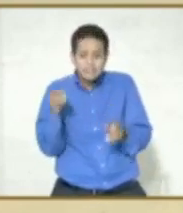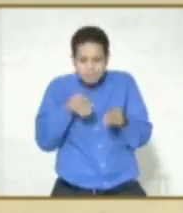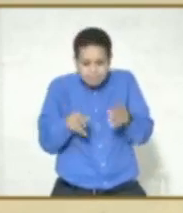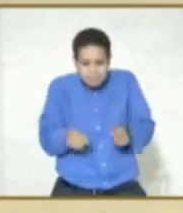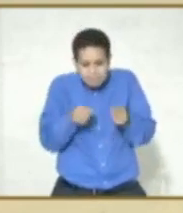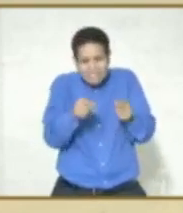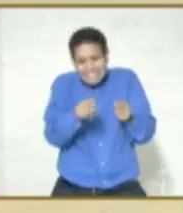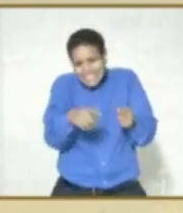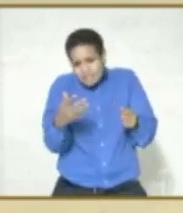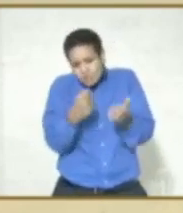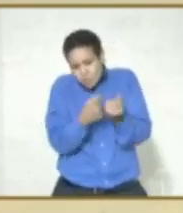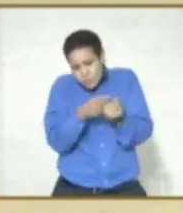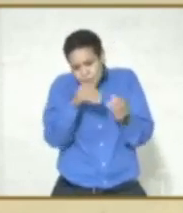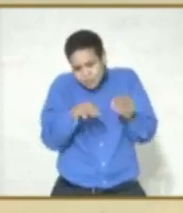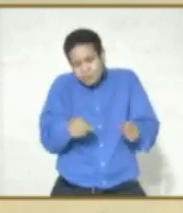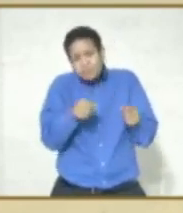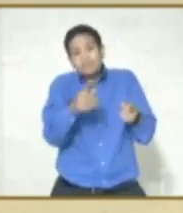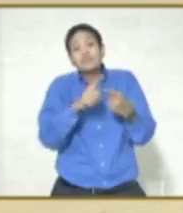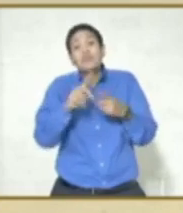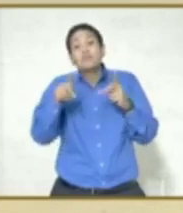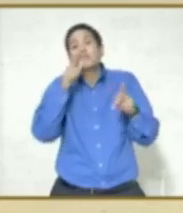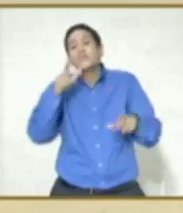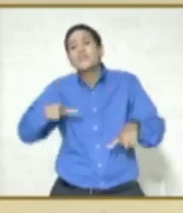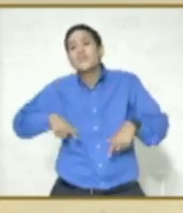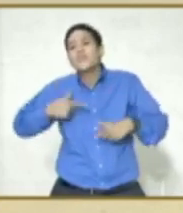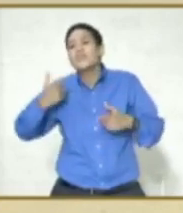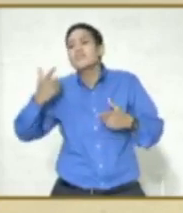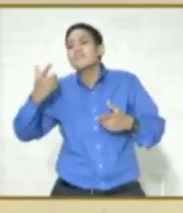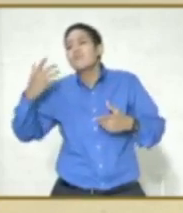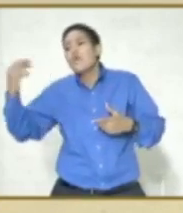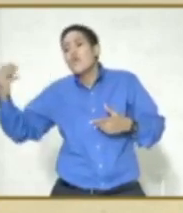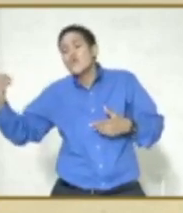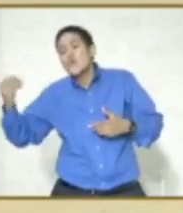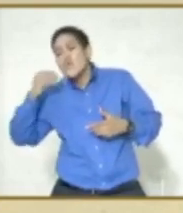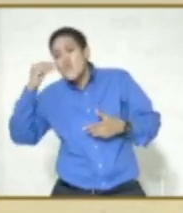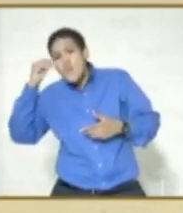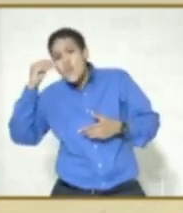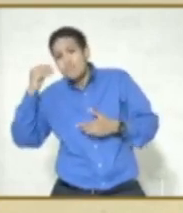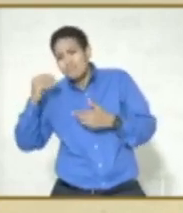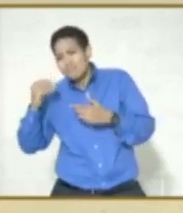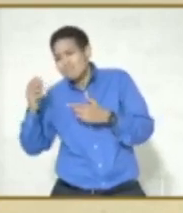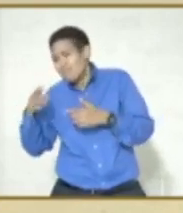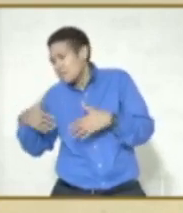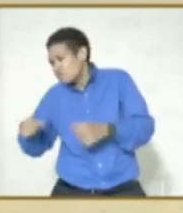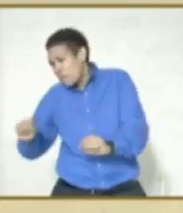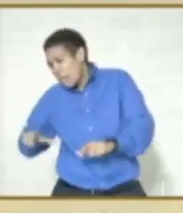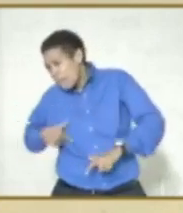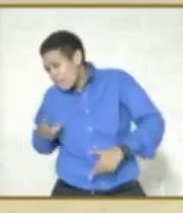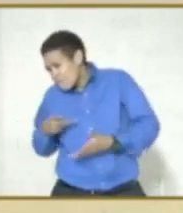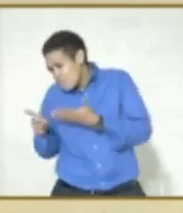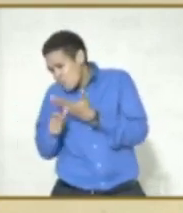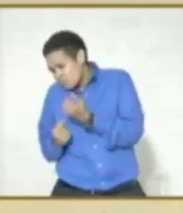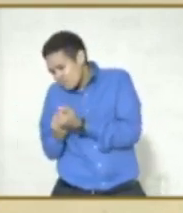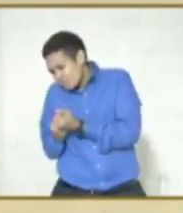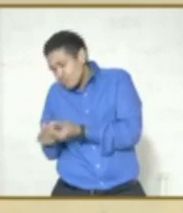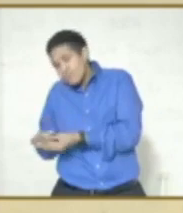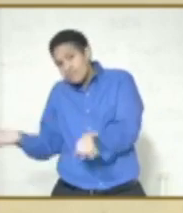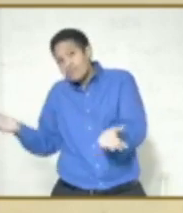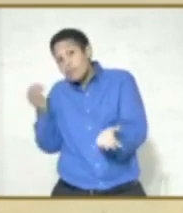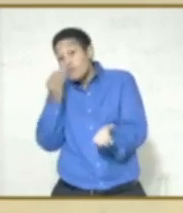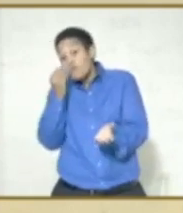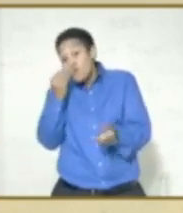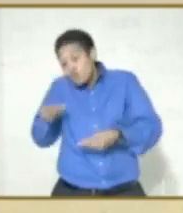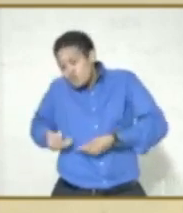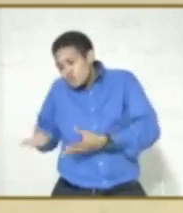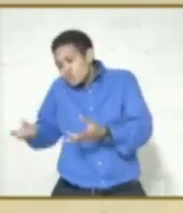as assistance for the outdoor homeless program to ensure that these meals are distributed. Where